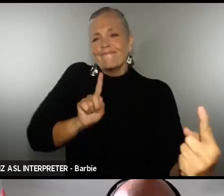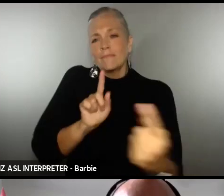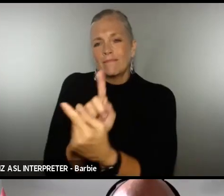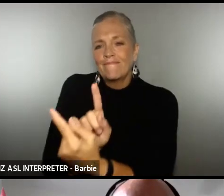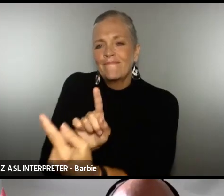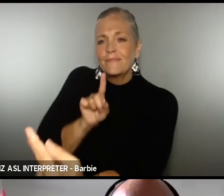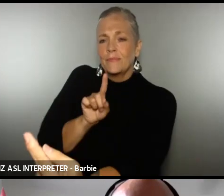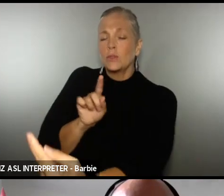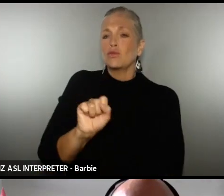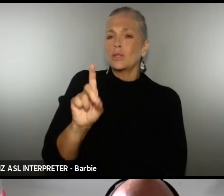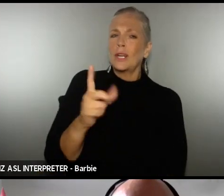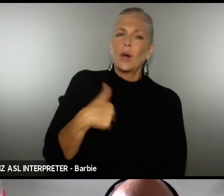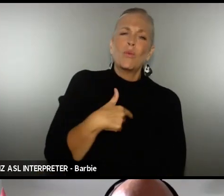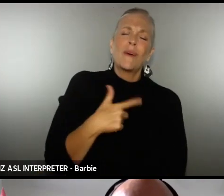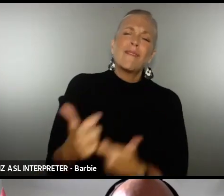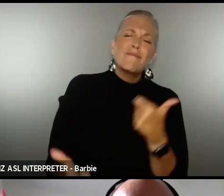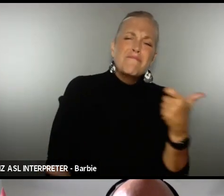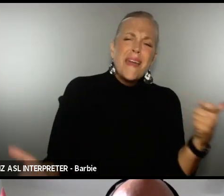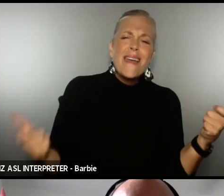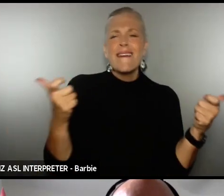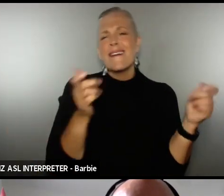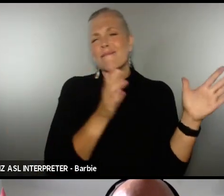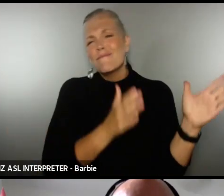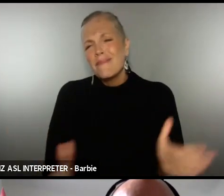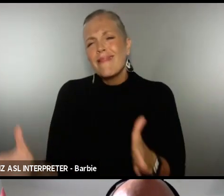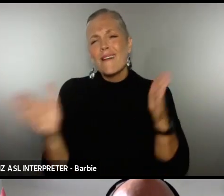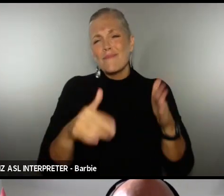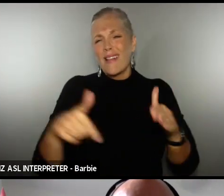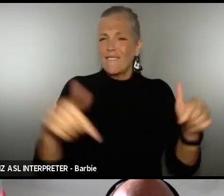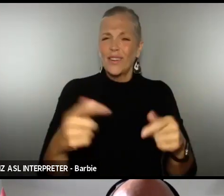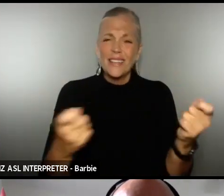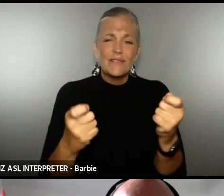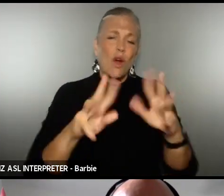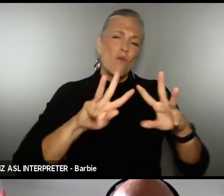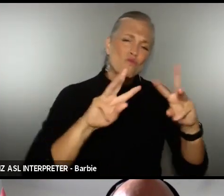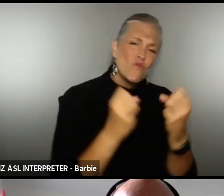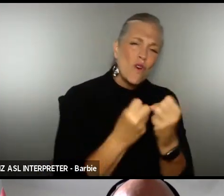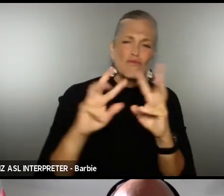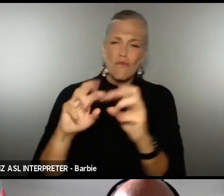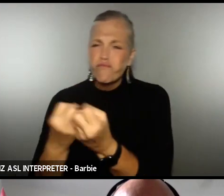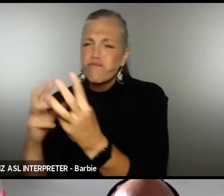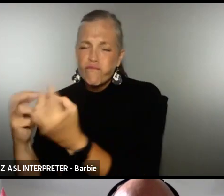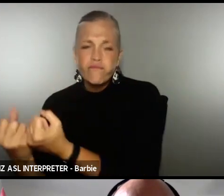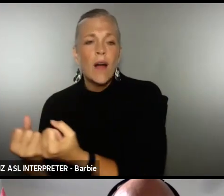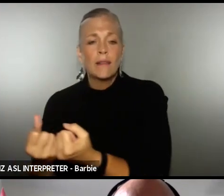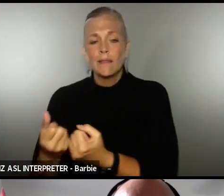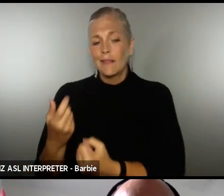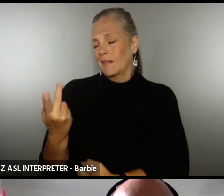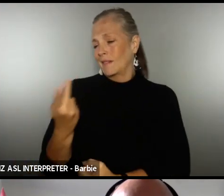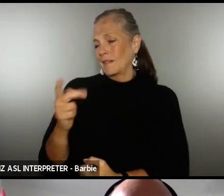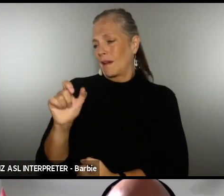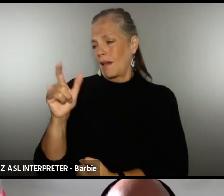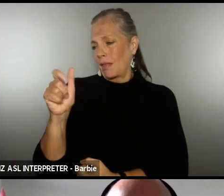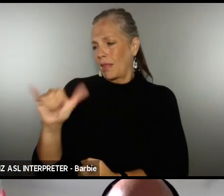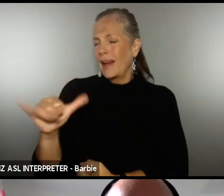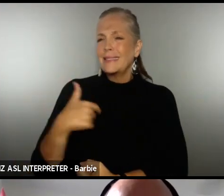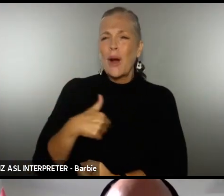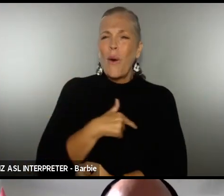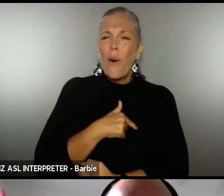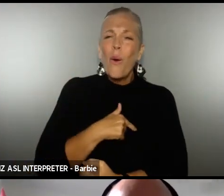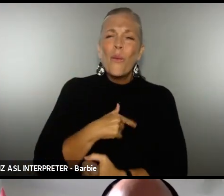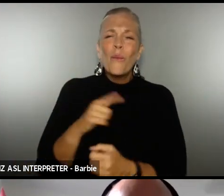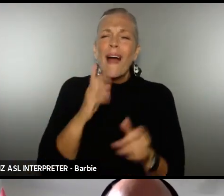festival with workshops. I was just joking with Clay, like we kind of were missing out on the adult summer camp we had